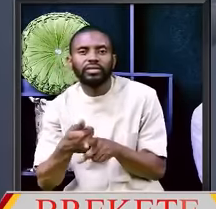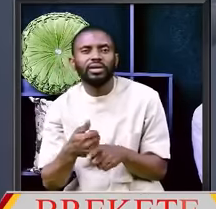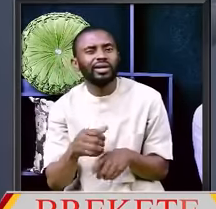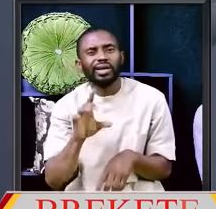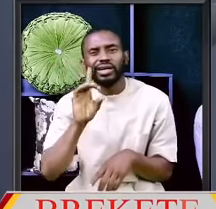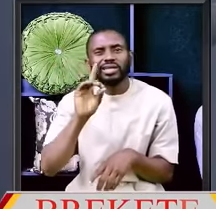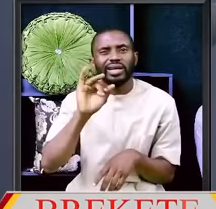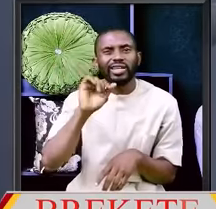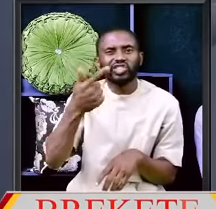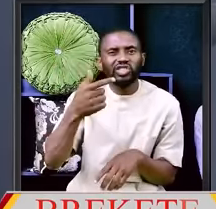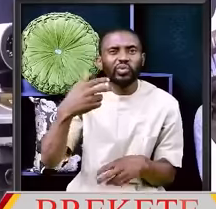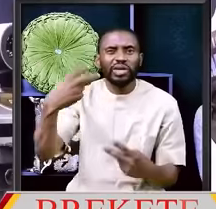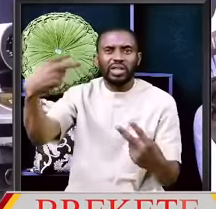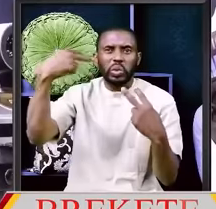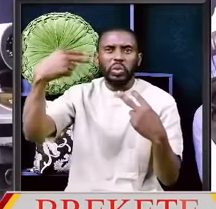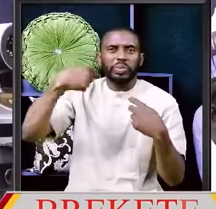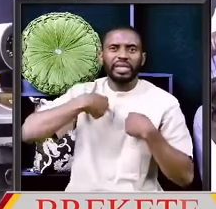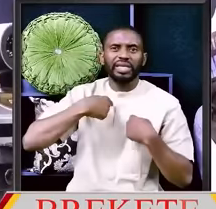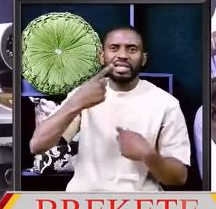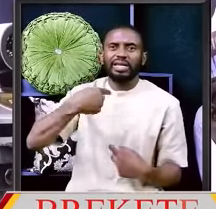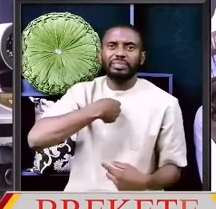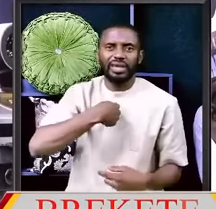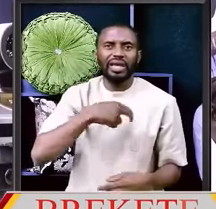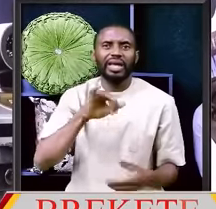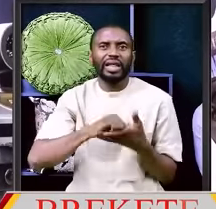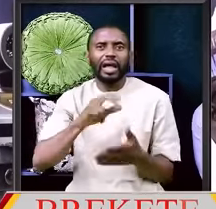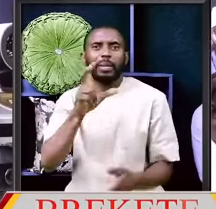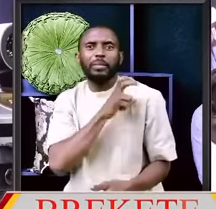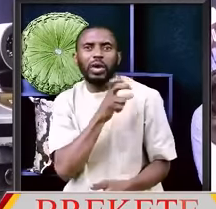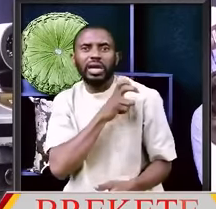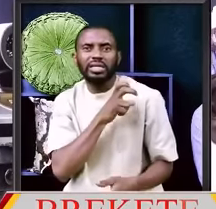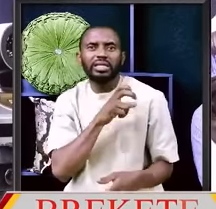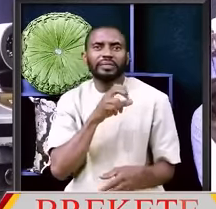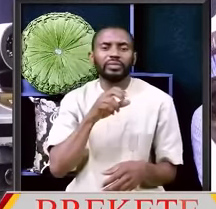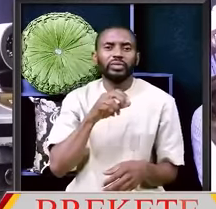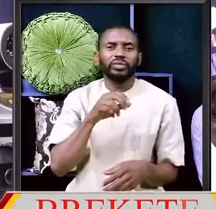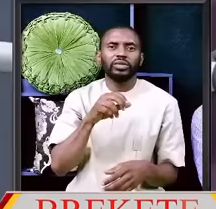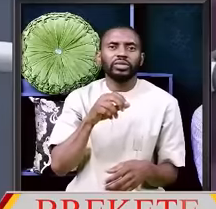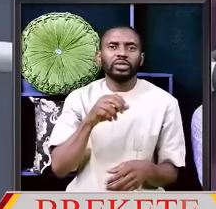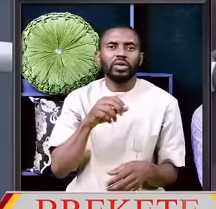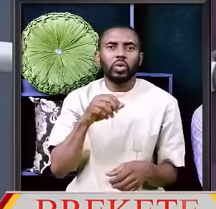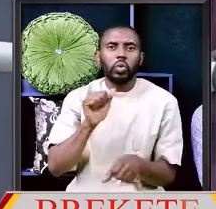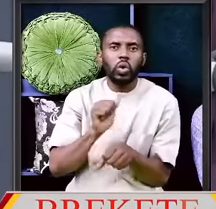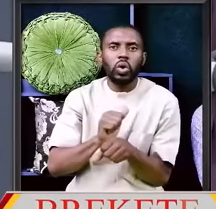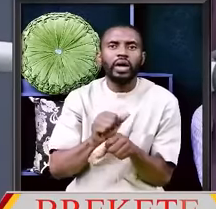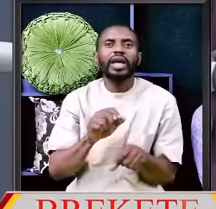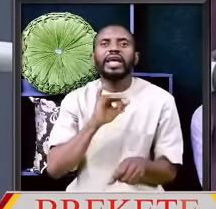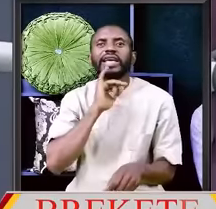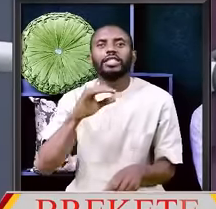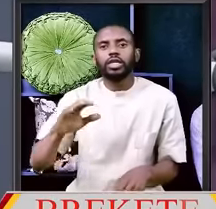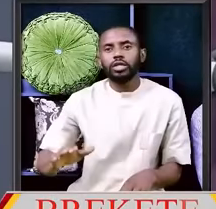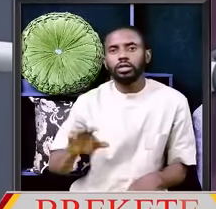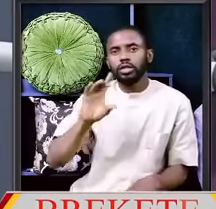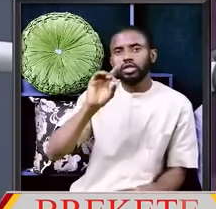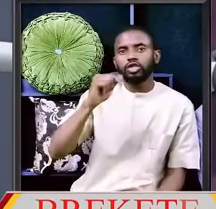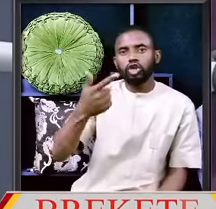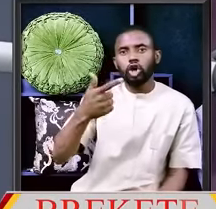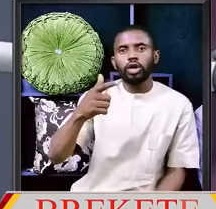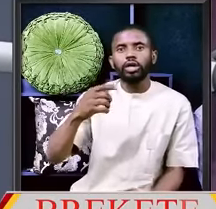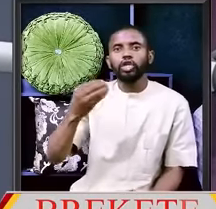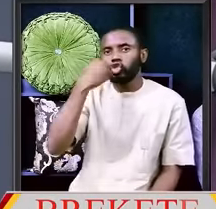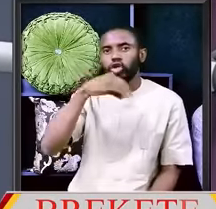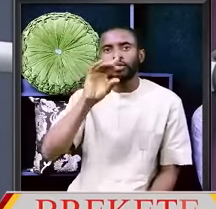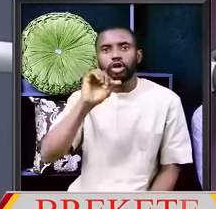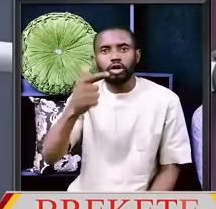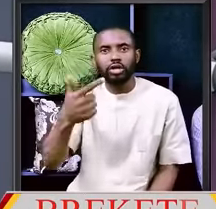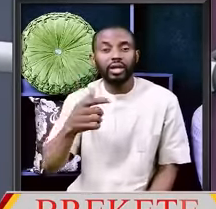Where DIG go look me say tell me say police work now dog chop dog. Now that day I end my relationship with